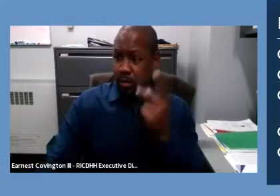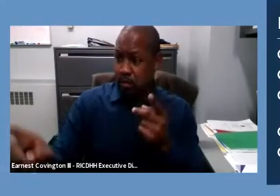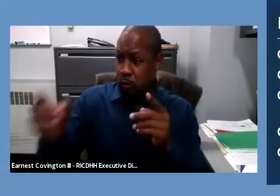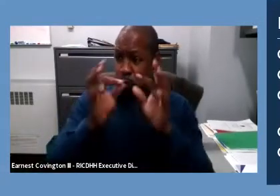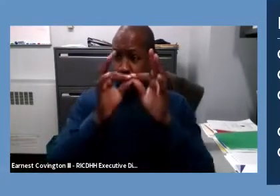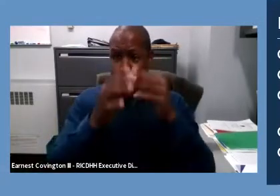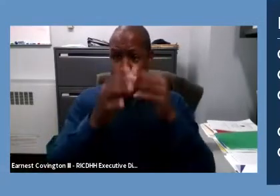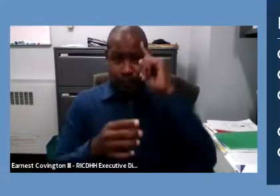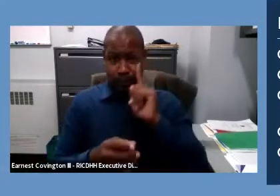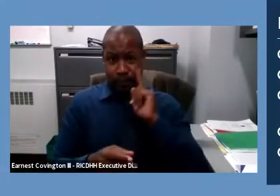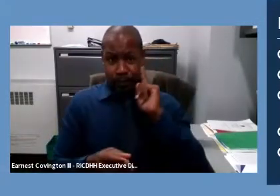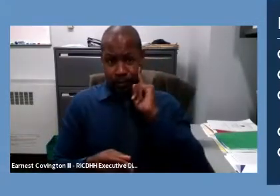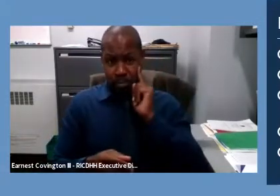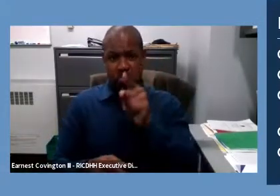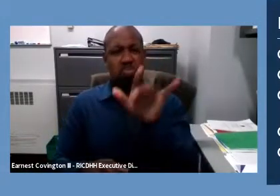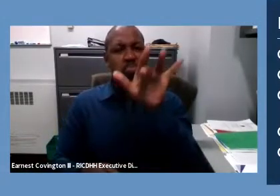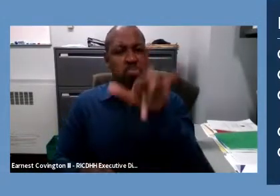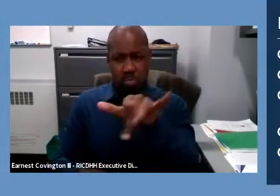Right here.